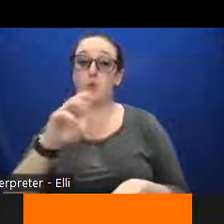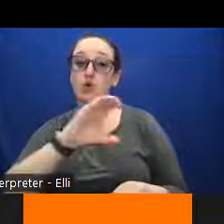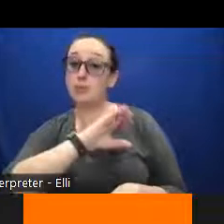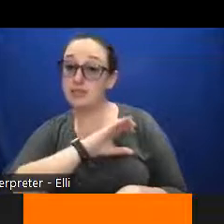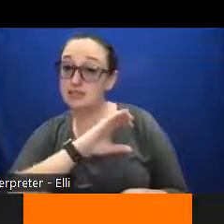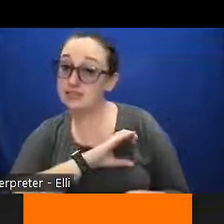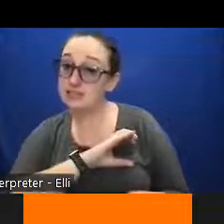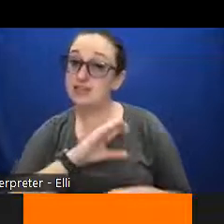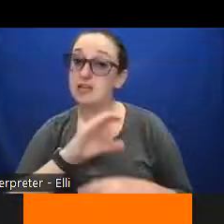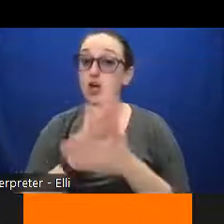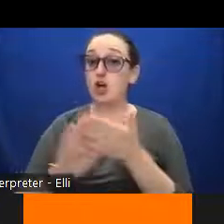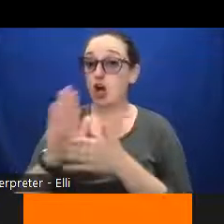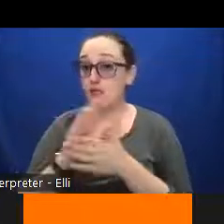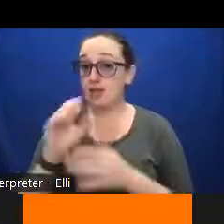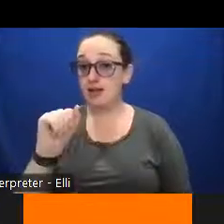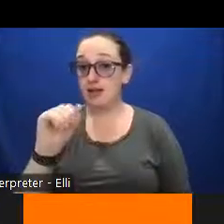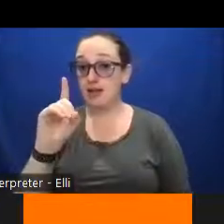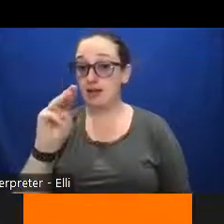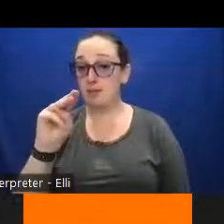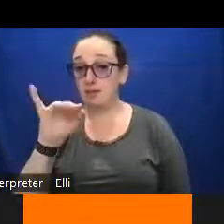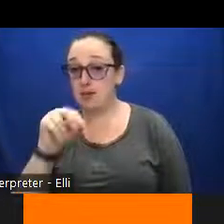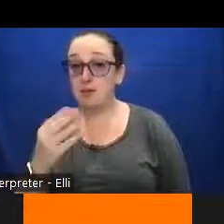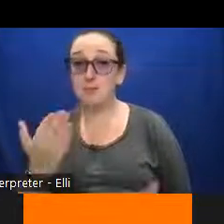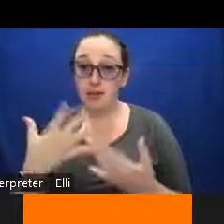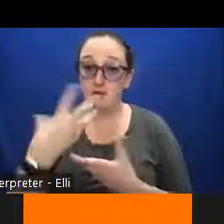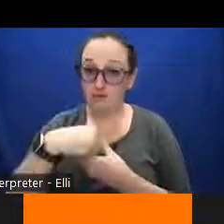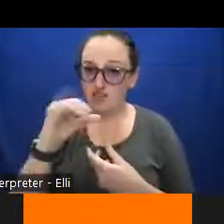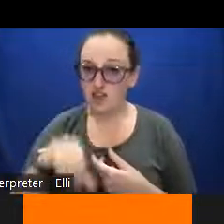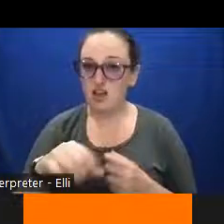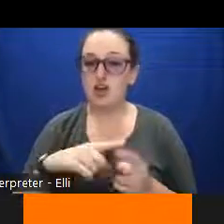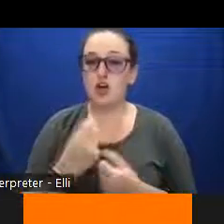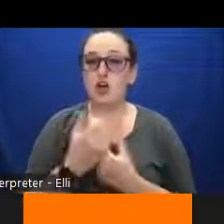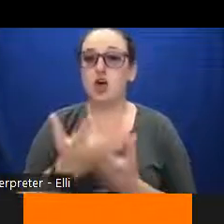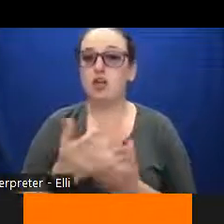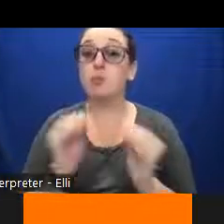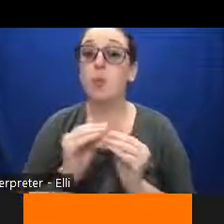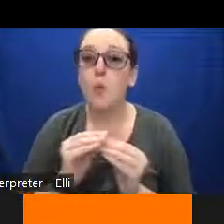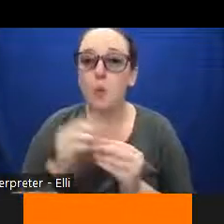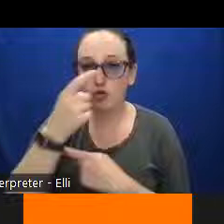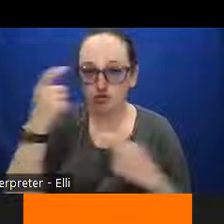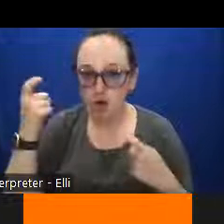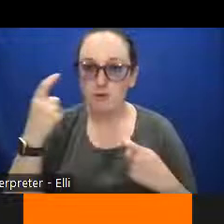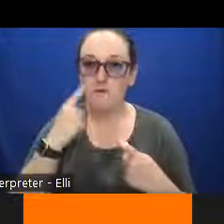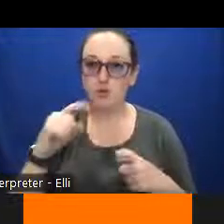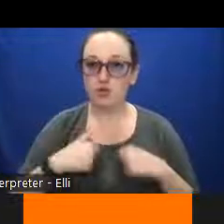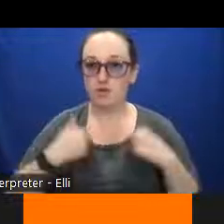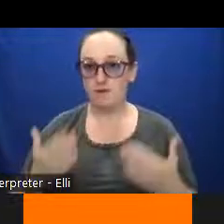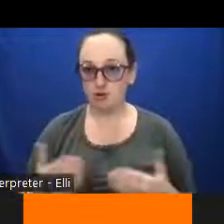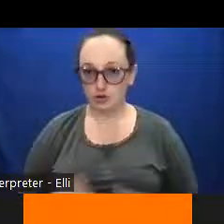college administrators can engage in that results in additional trauma for sexual assault